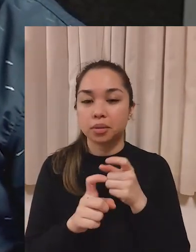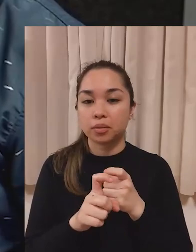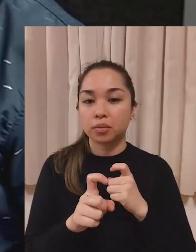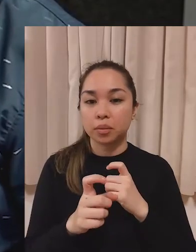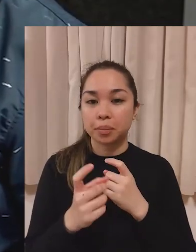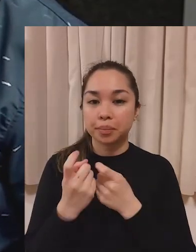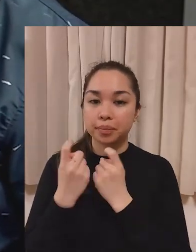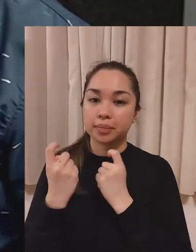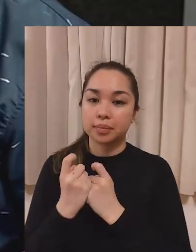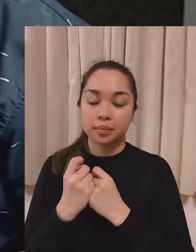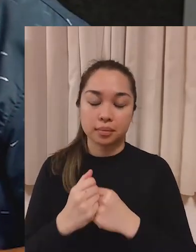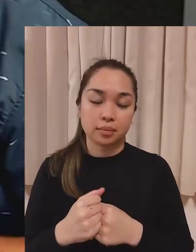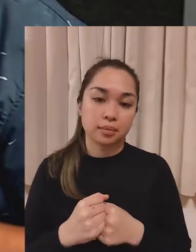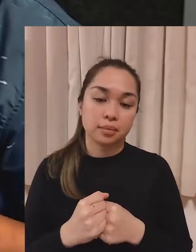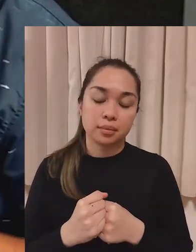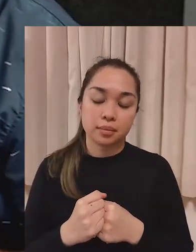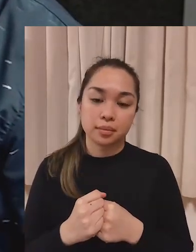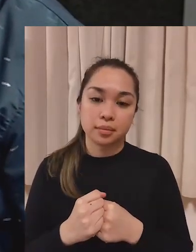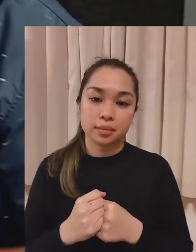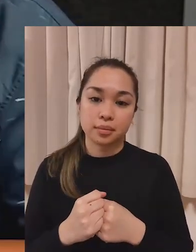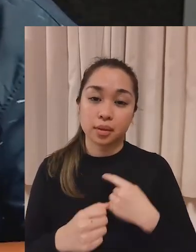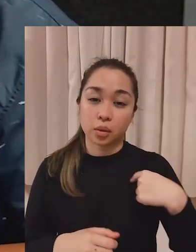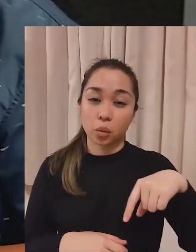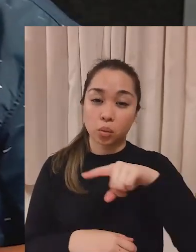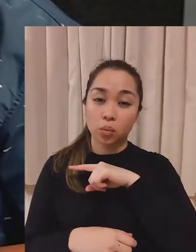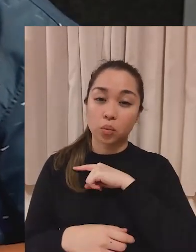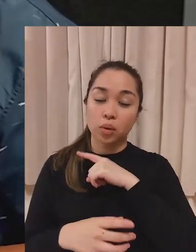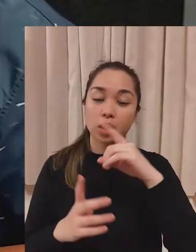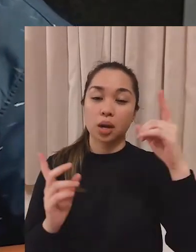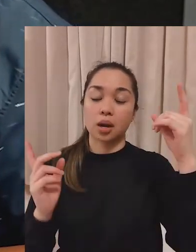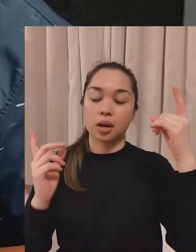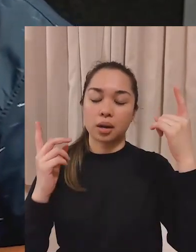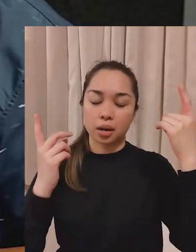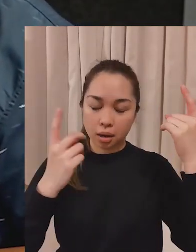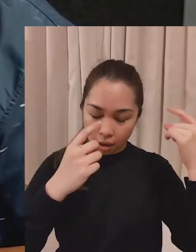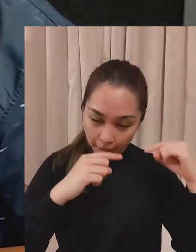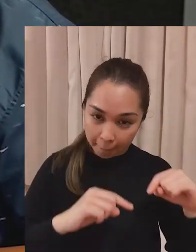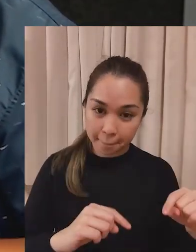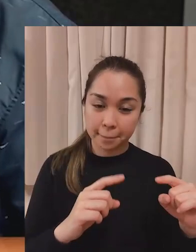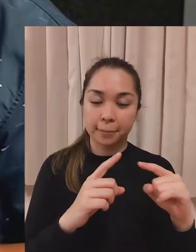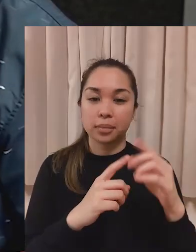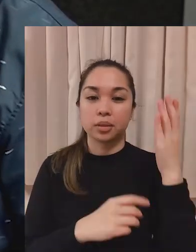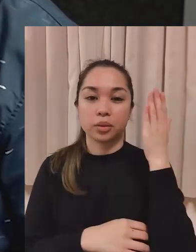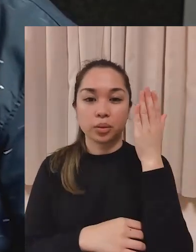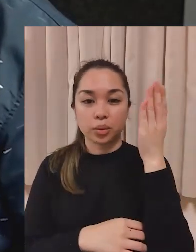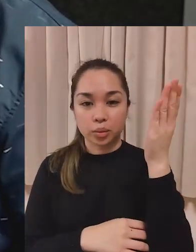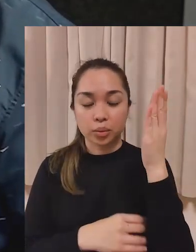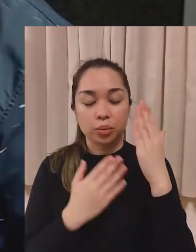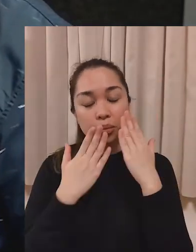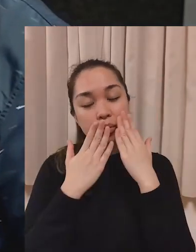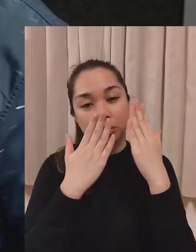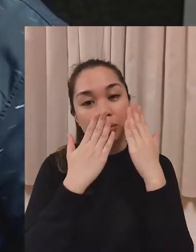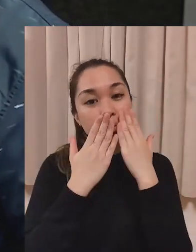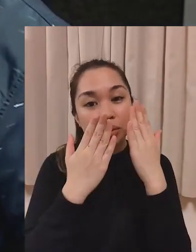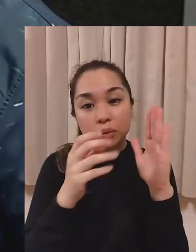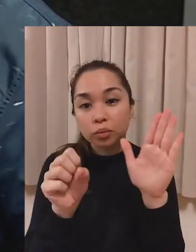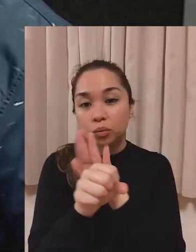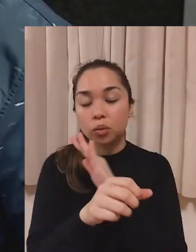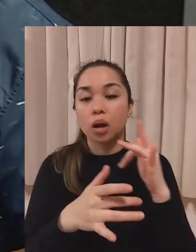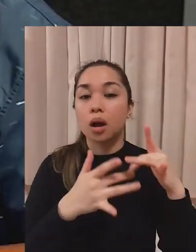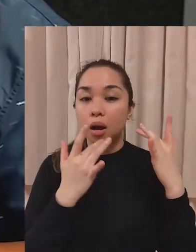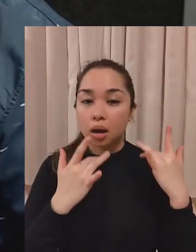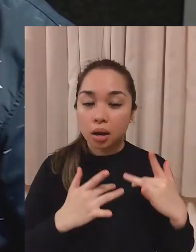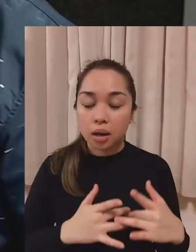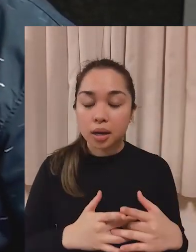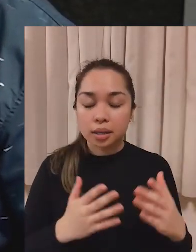We come to you, Lord, with grateful hearts, for the assurance of forgiveness,